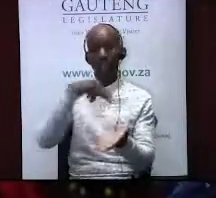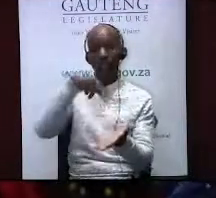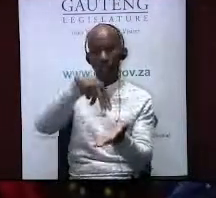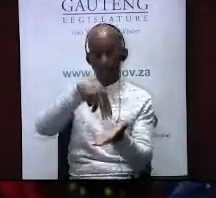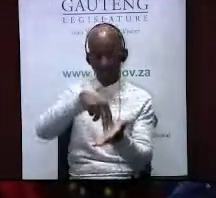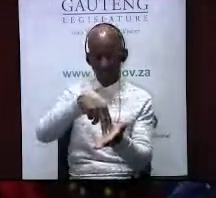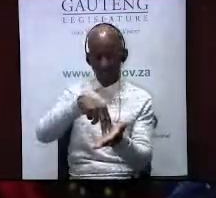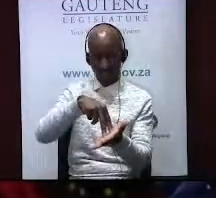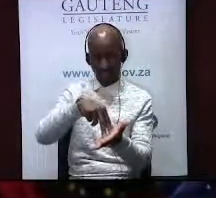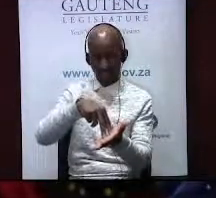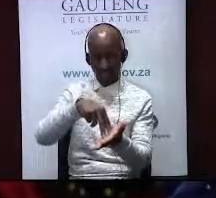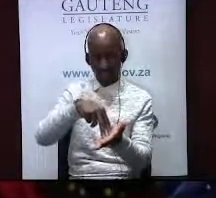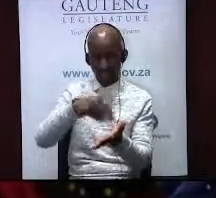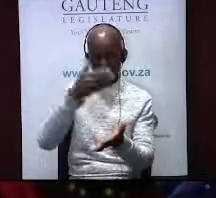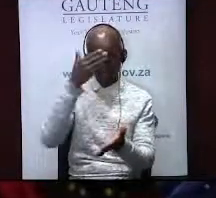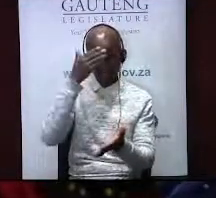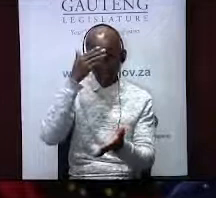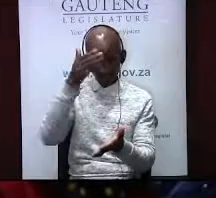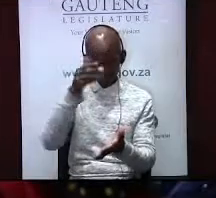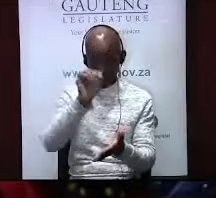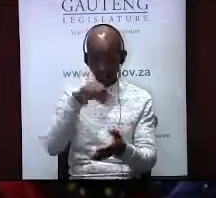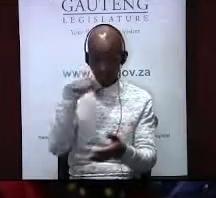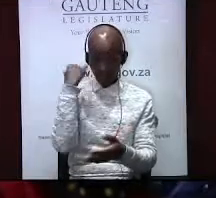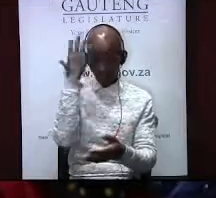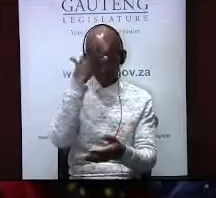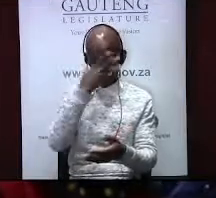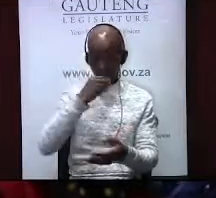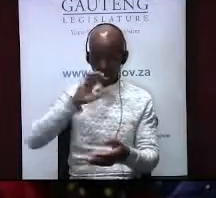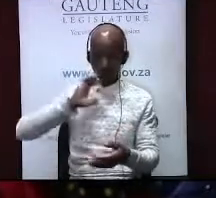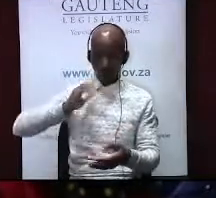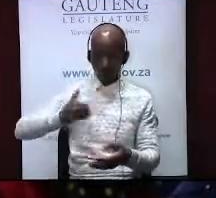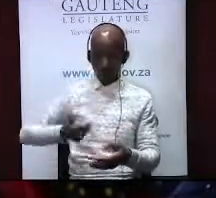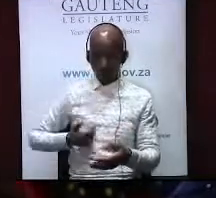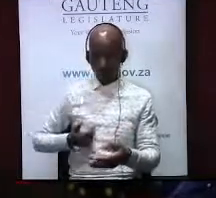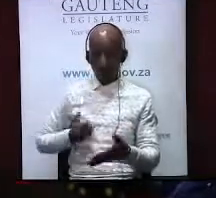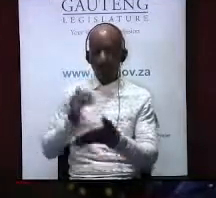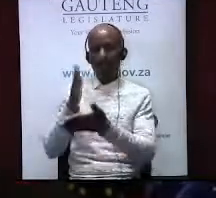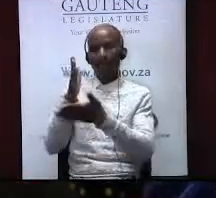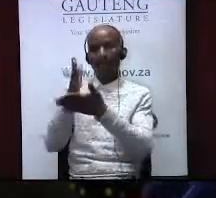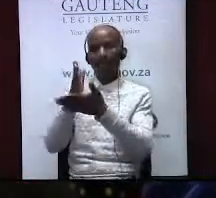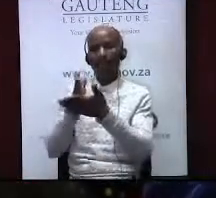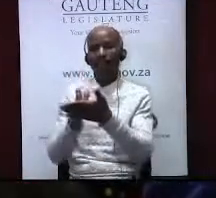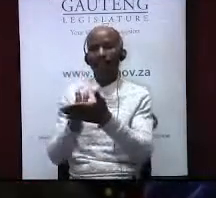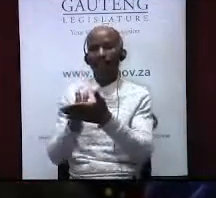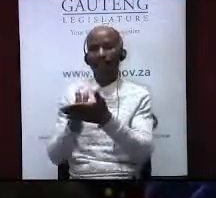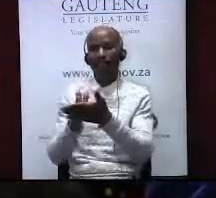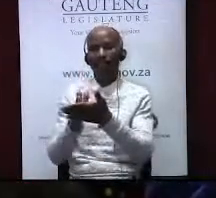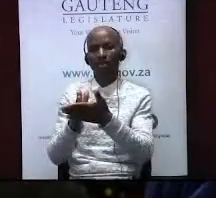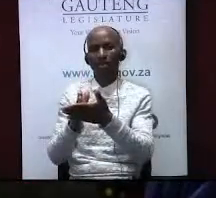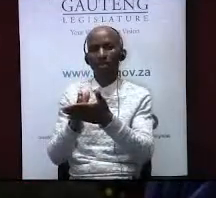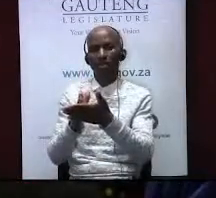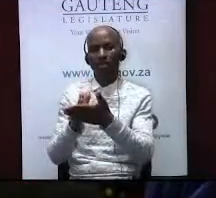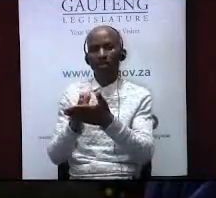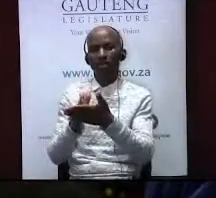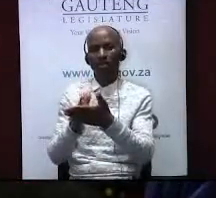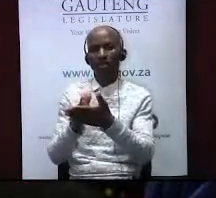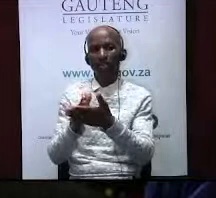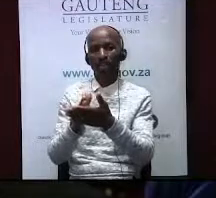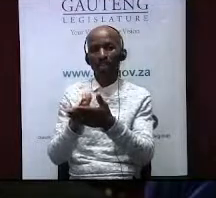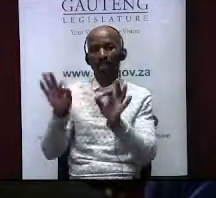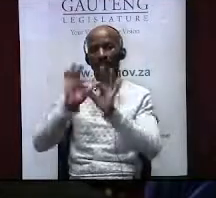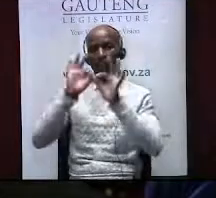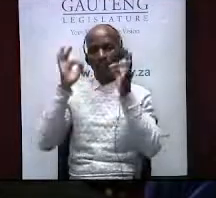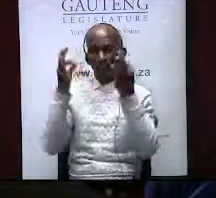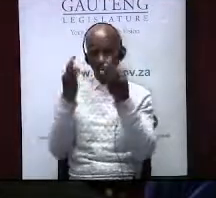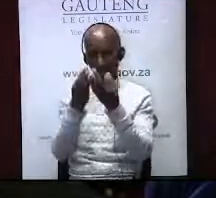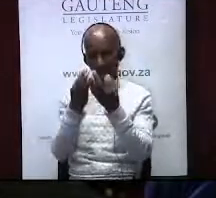before this beautiful woman on behalf of my fellow inmates